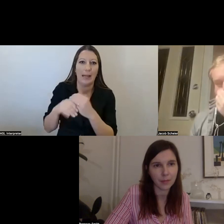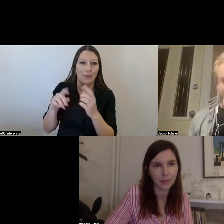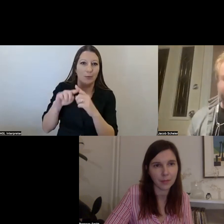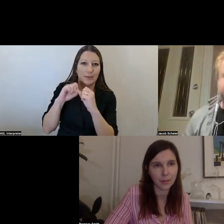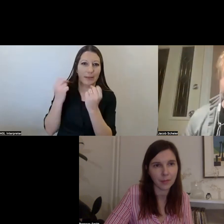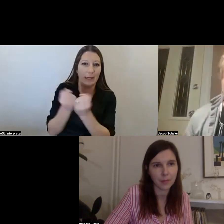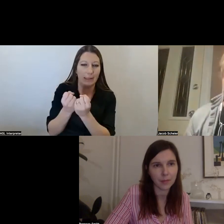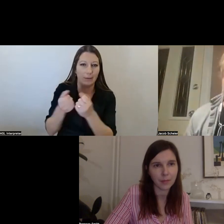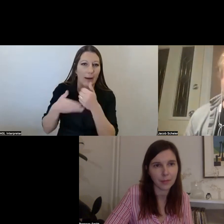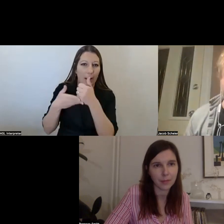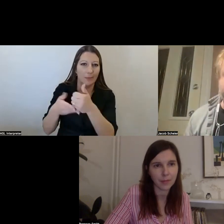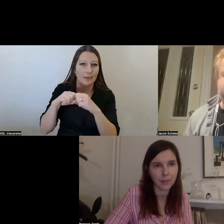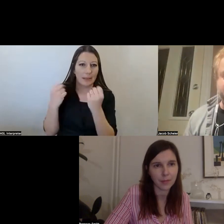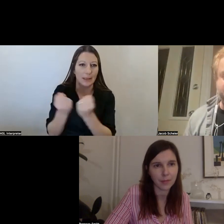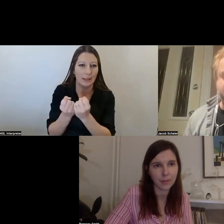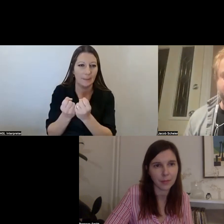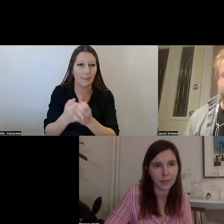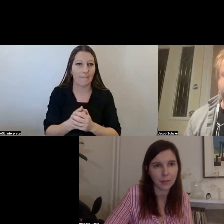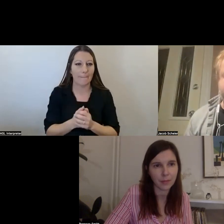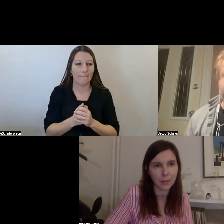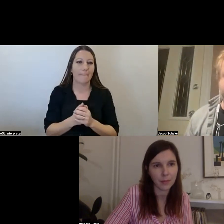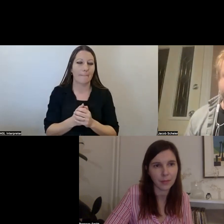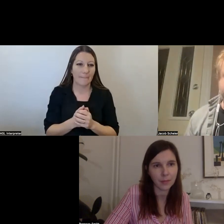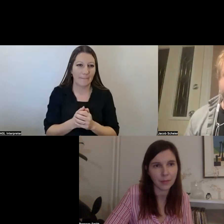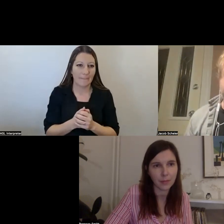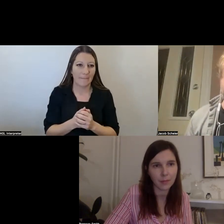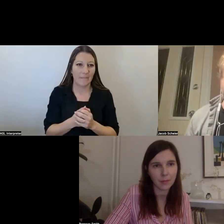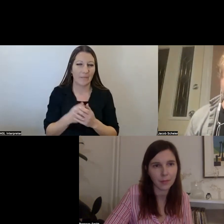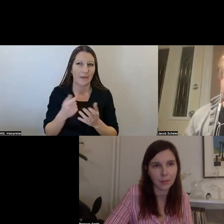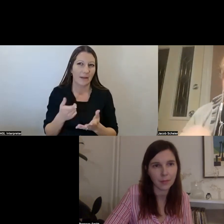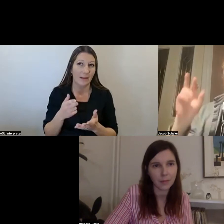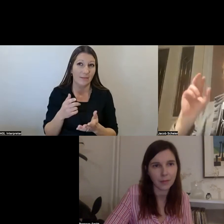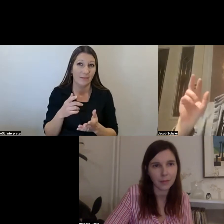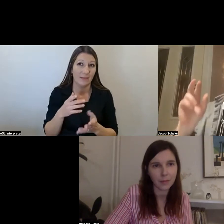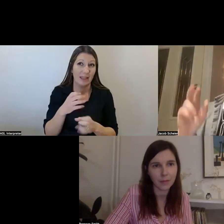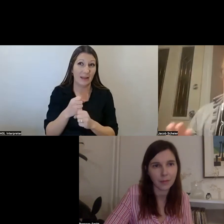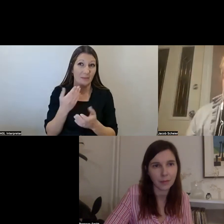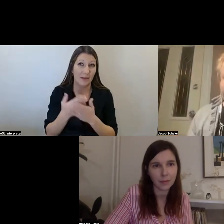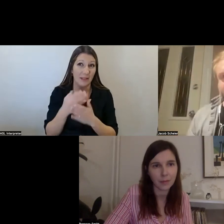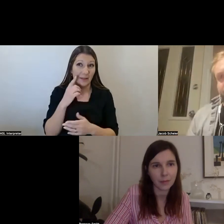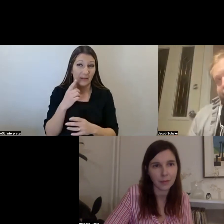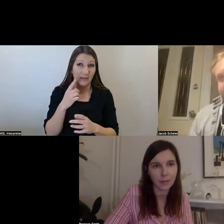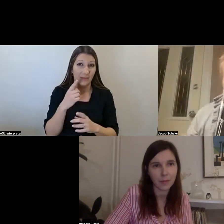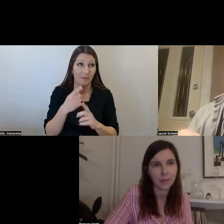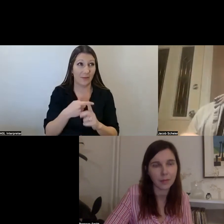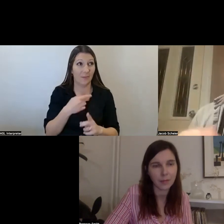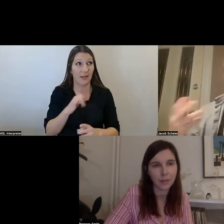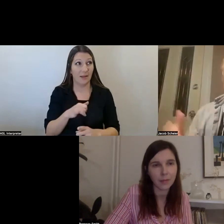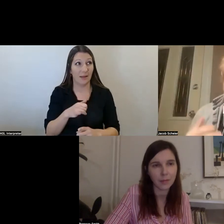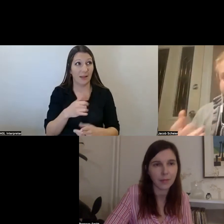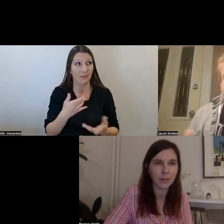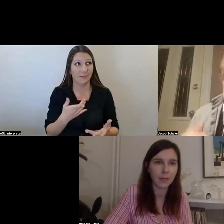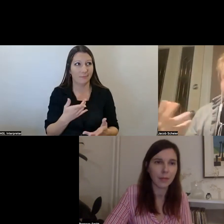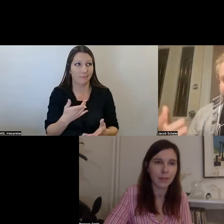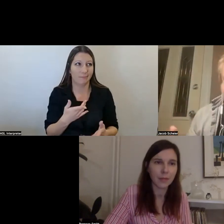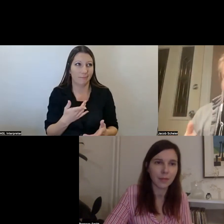And it's actually going to annoy a lot of people that you spend time doing that because it's not seen as like actual work. And yet anyone who's